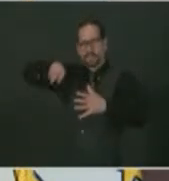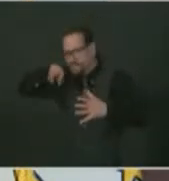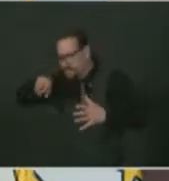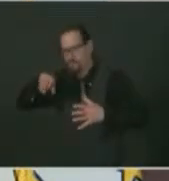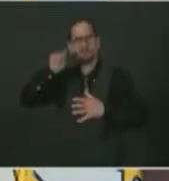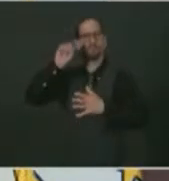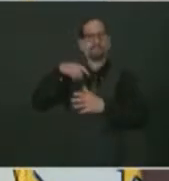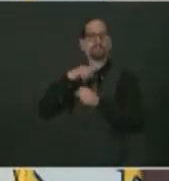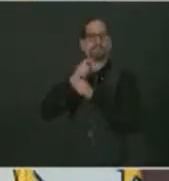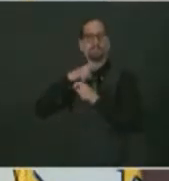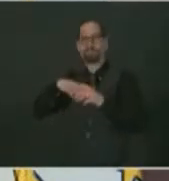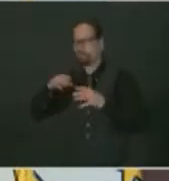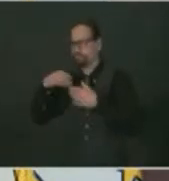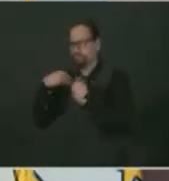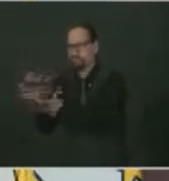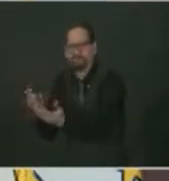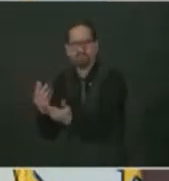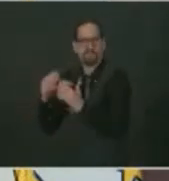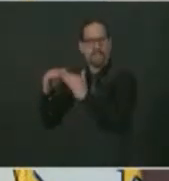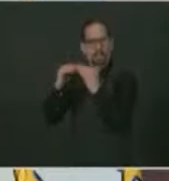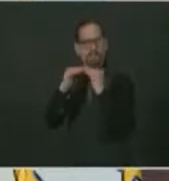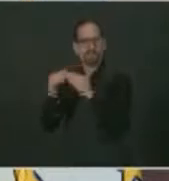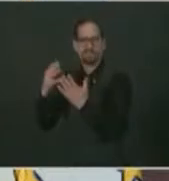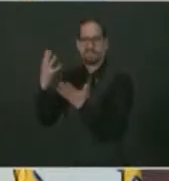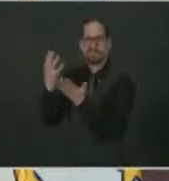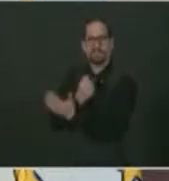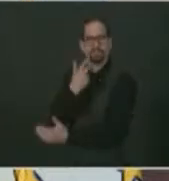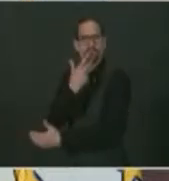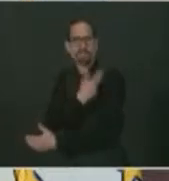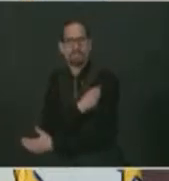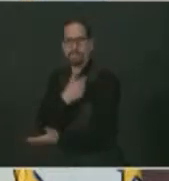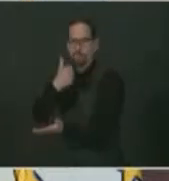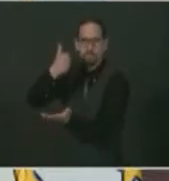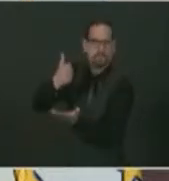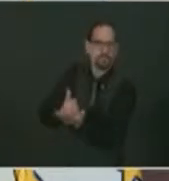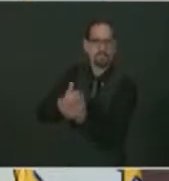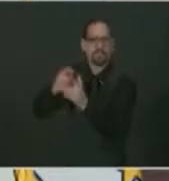on is hospitalizations, as I've mentioned. We want to